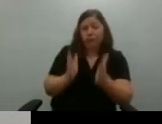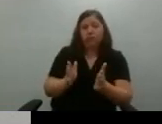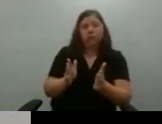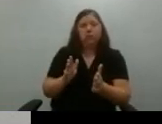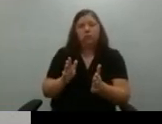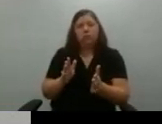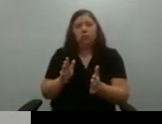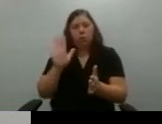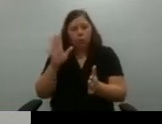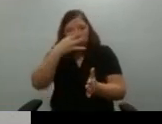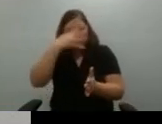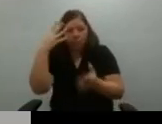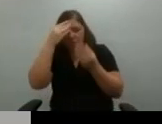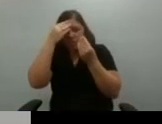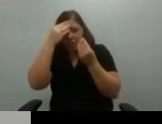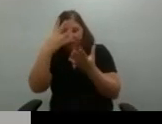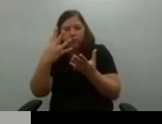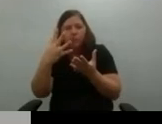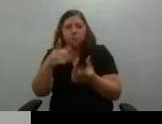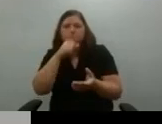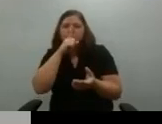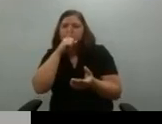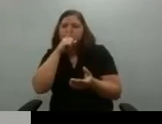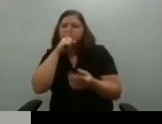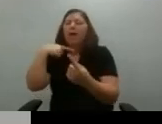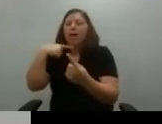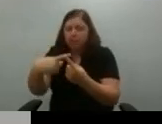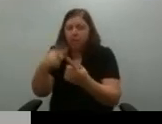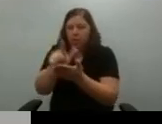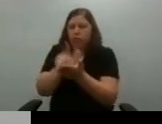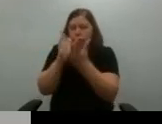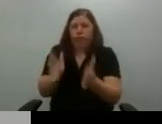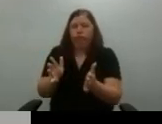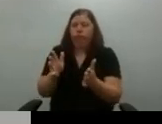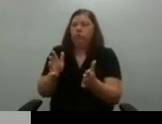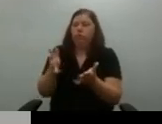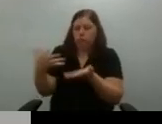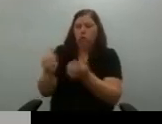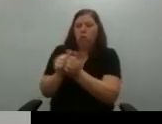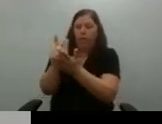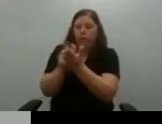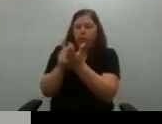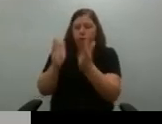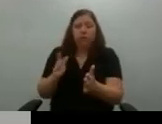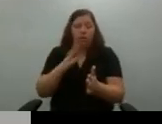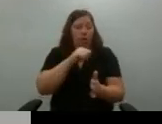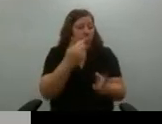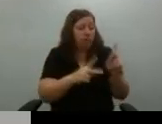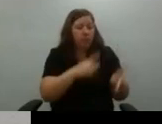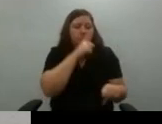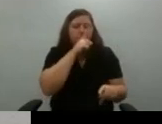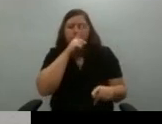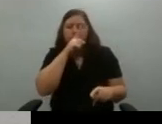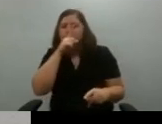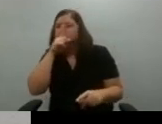immigration information with anyone other than your attorney. You have the right to refuse to sign any document before speaking to